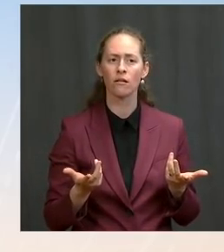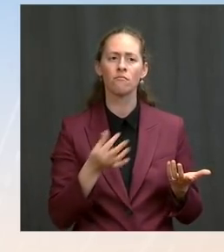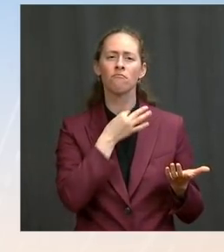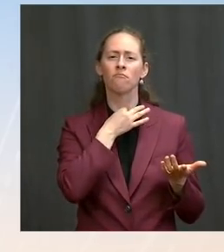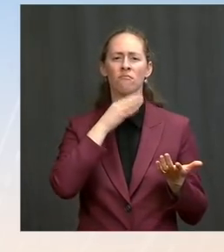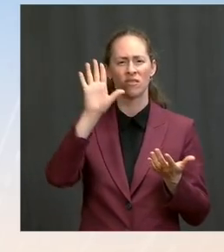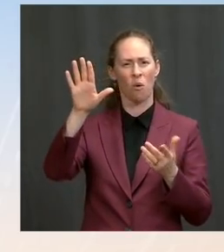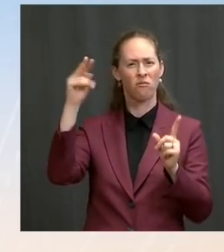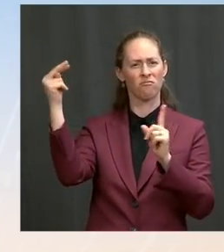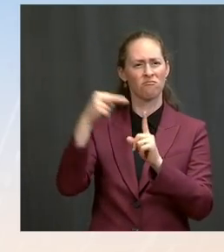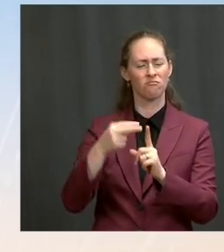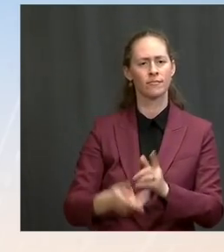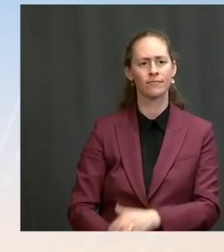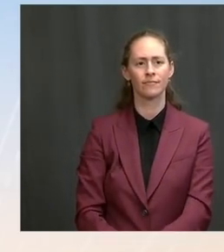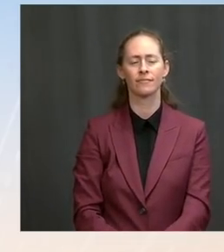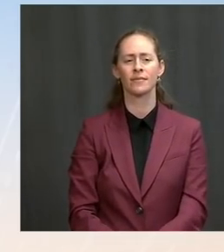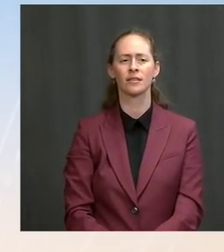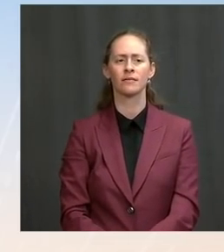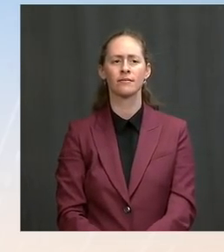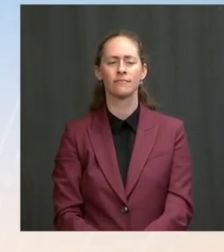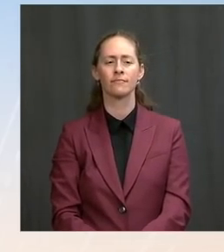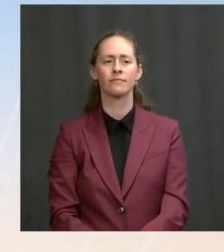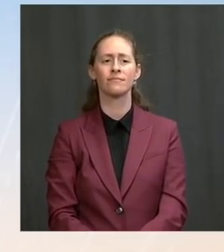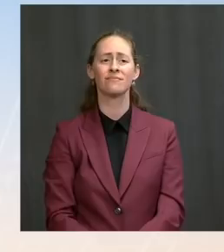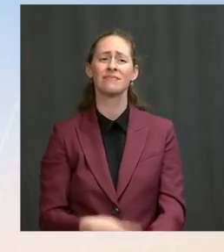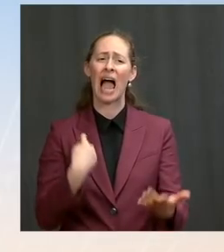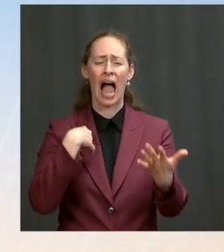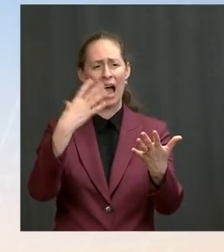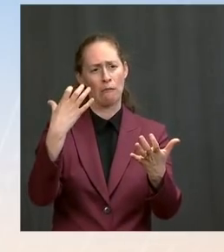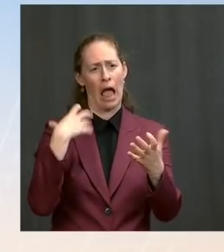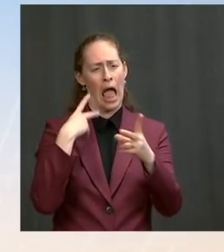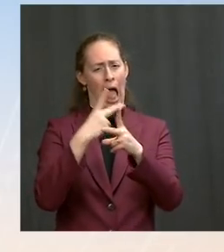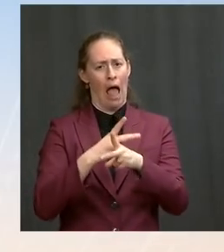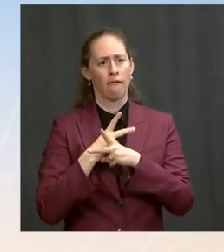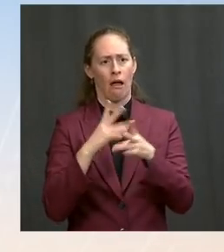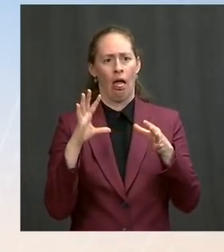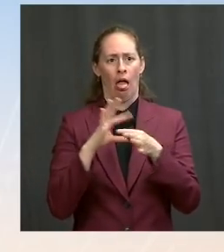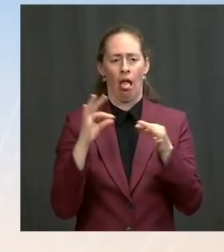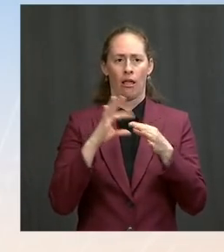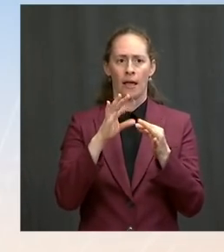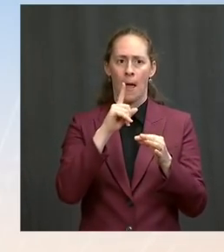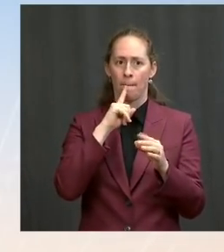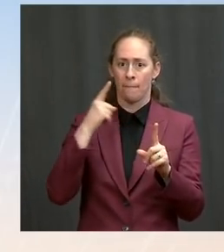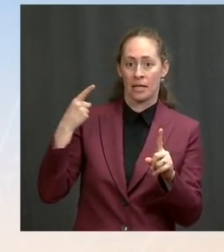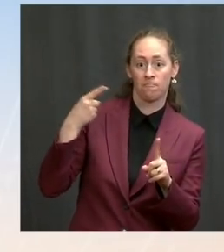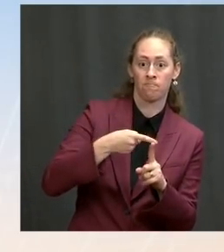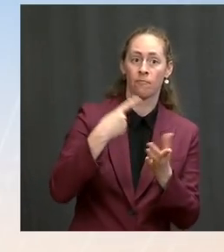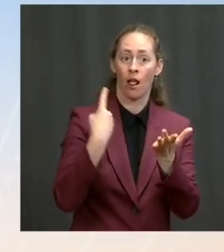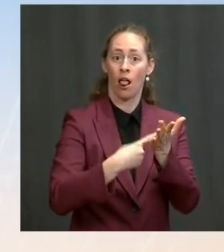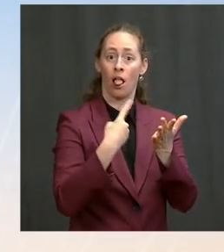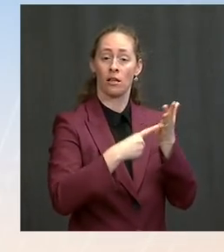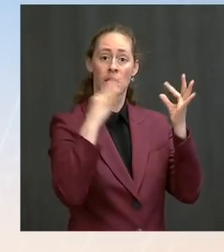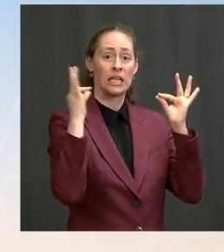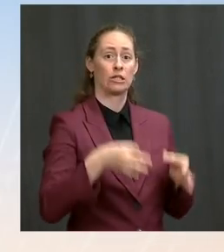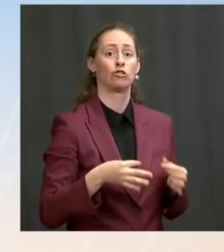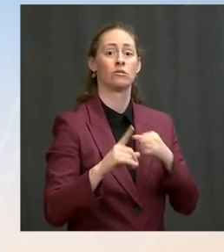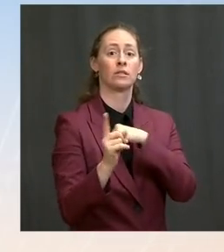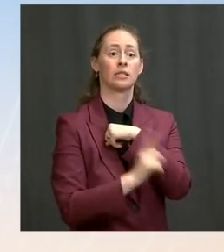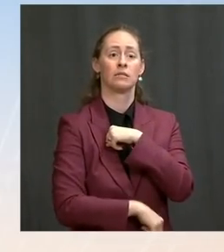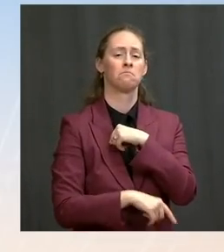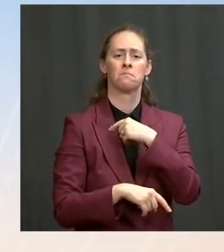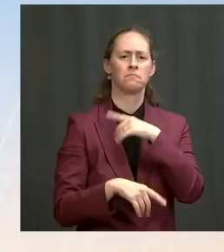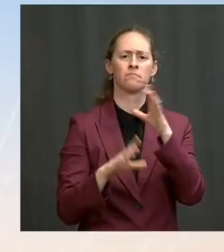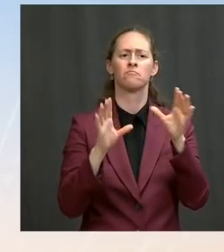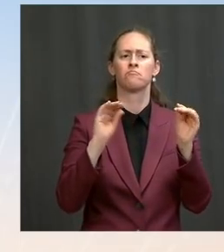that? Well, I would say, Caitlin, that I just want to be careful about not speaking to a specific decision by a court, but I